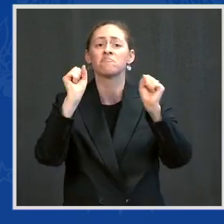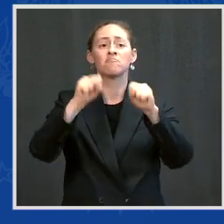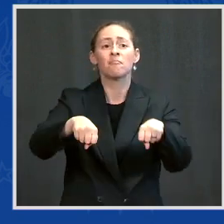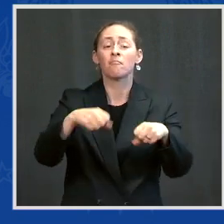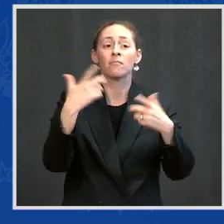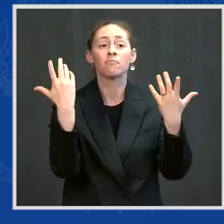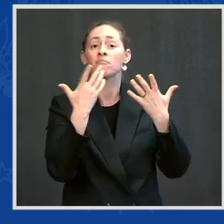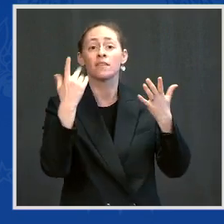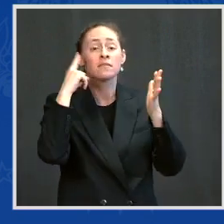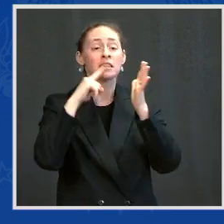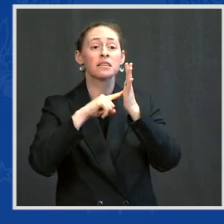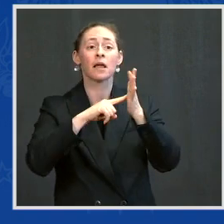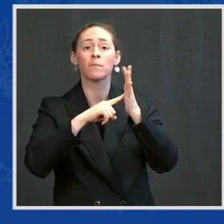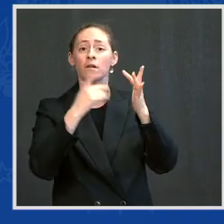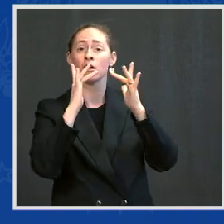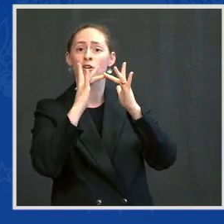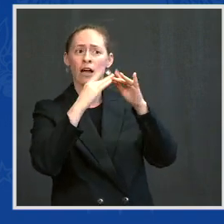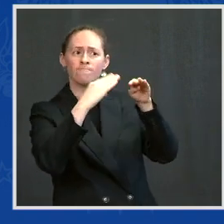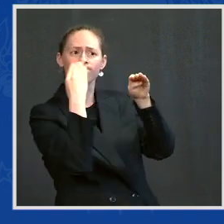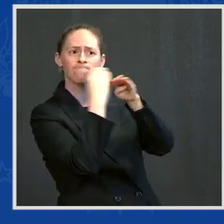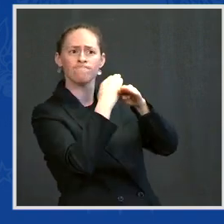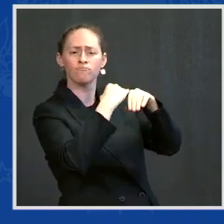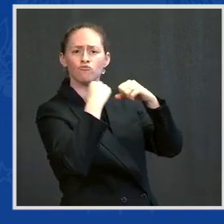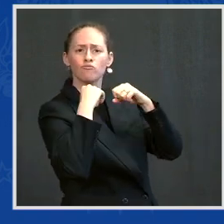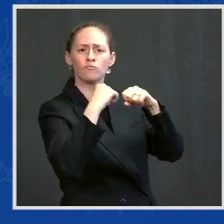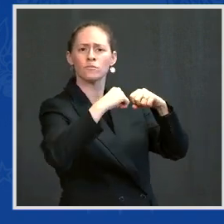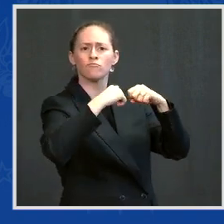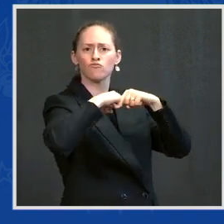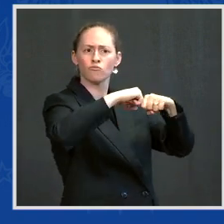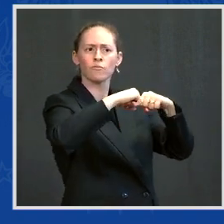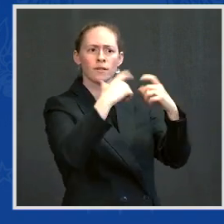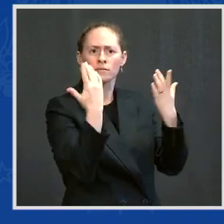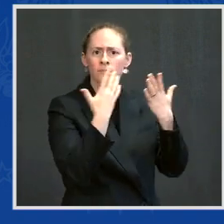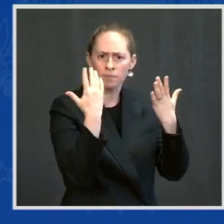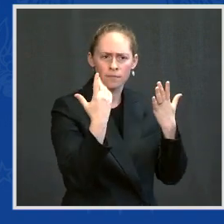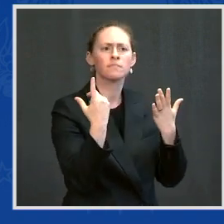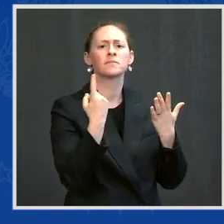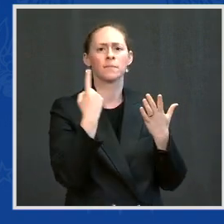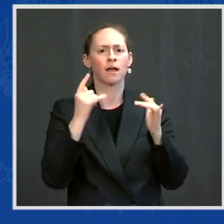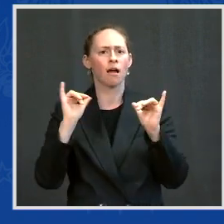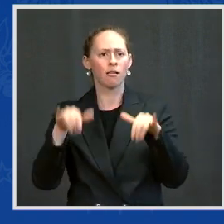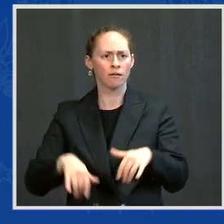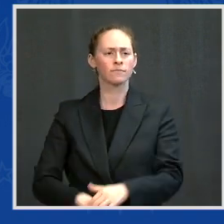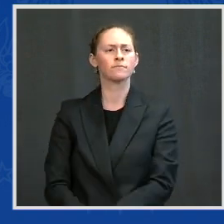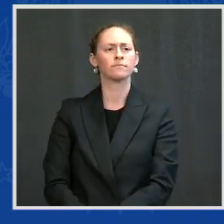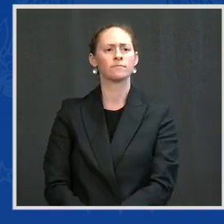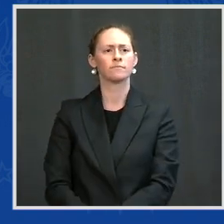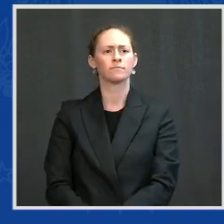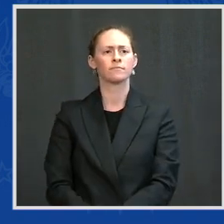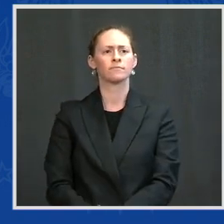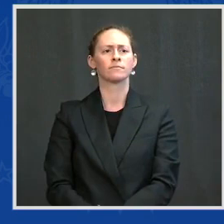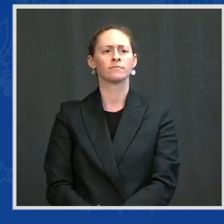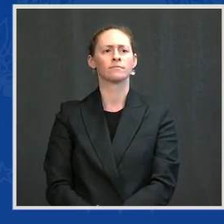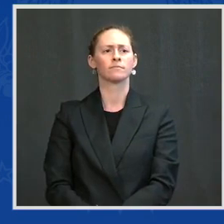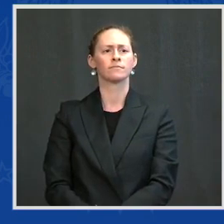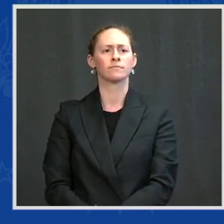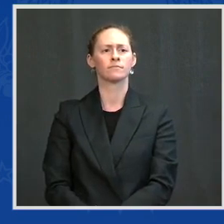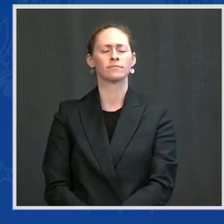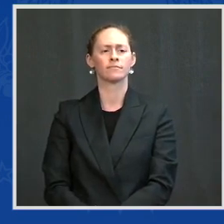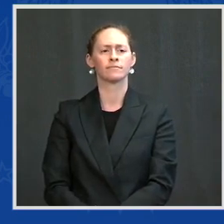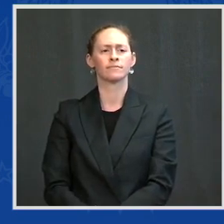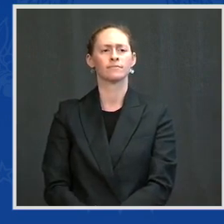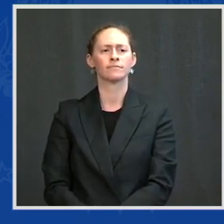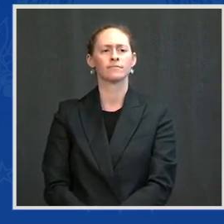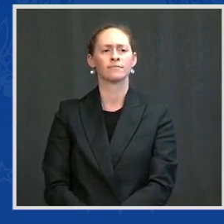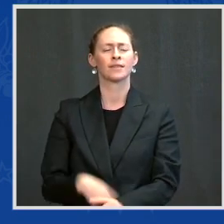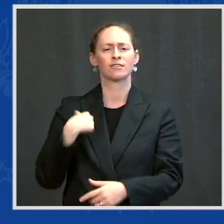our cooperation to build out an open, secure G5 network, or 5G network, I should say. I'm